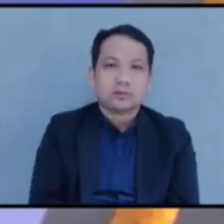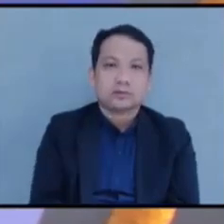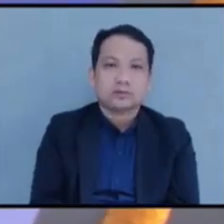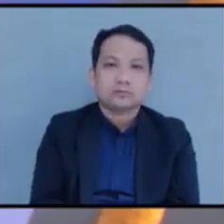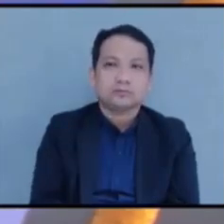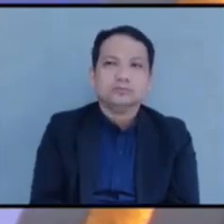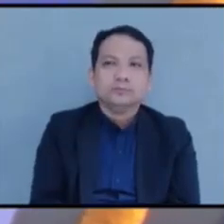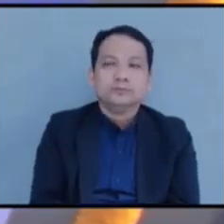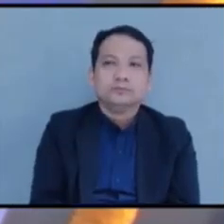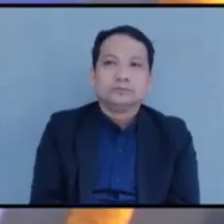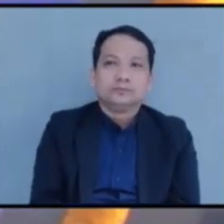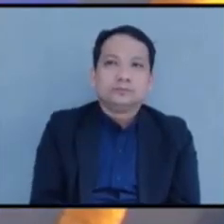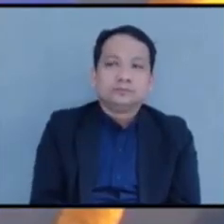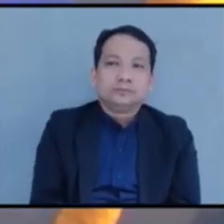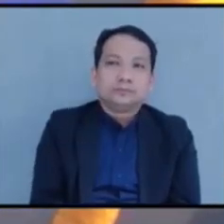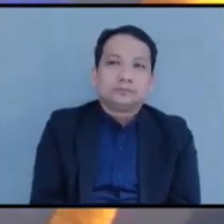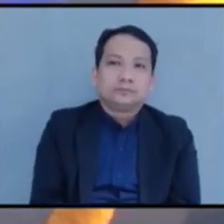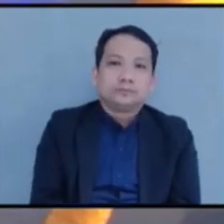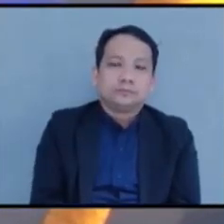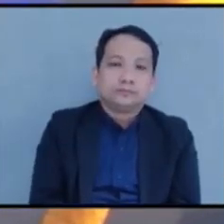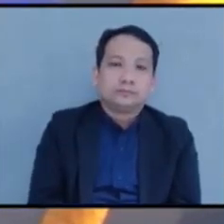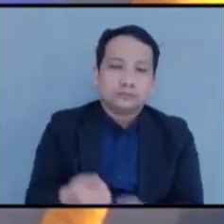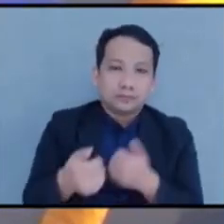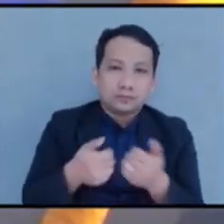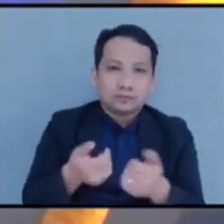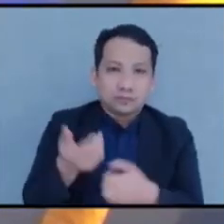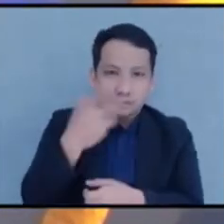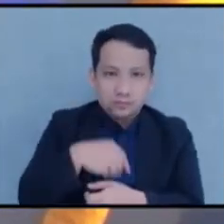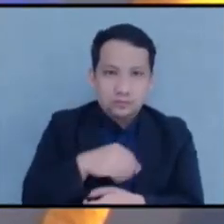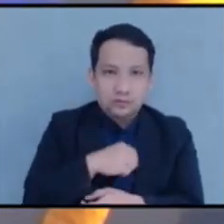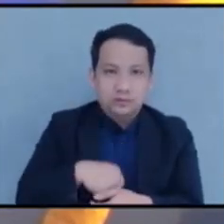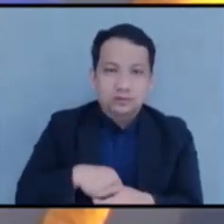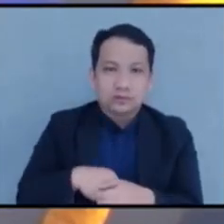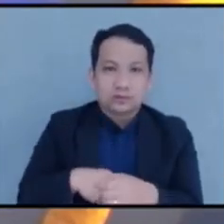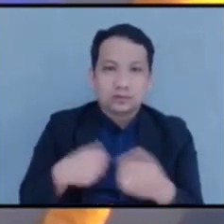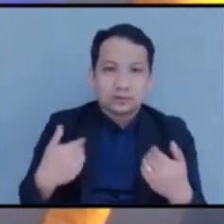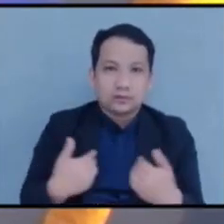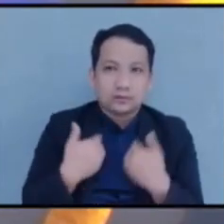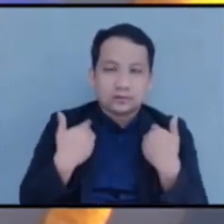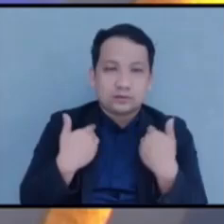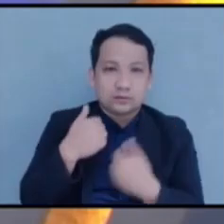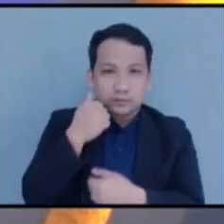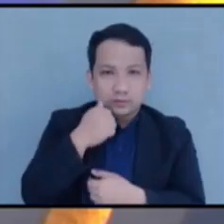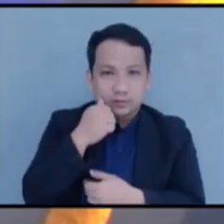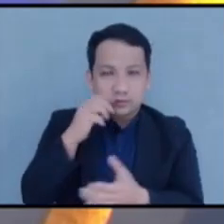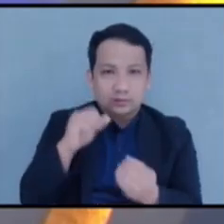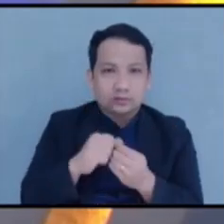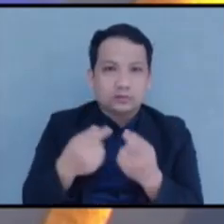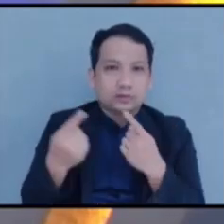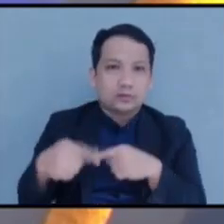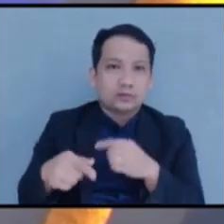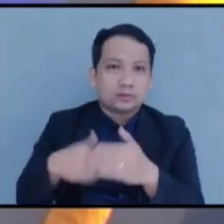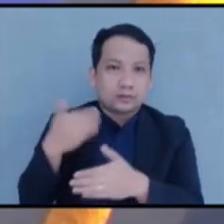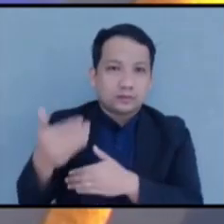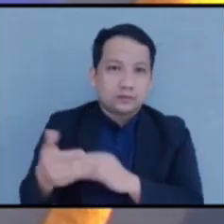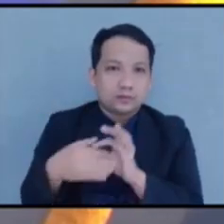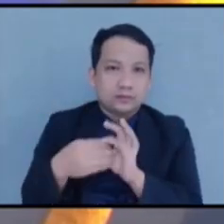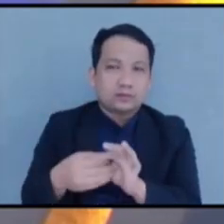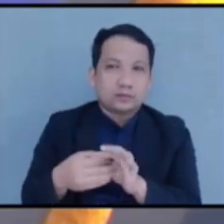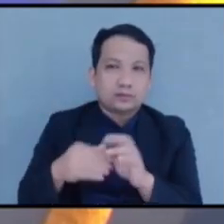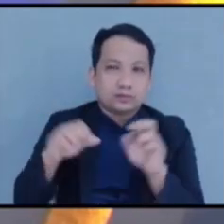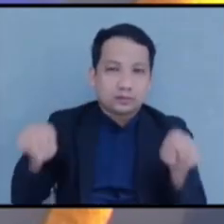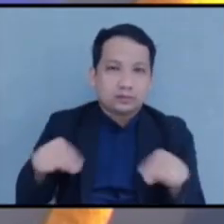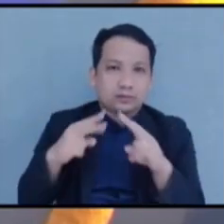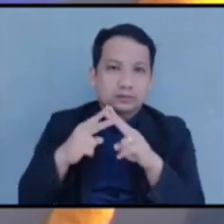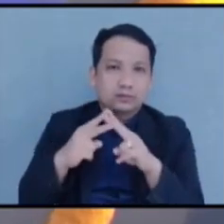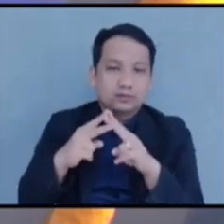At ngayon naman, isang competition for beautiful and graceful young ladies ang ginanap kamakailan lamang sa Paris, France. At